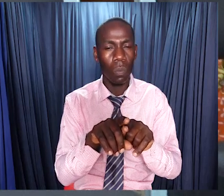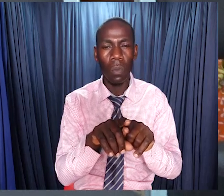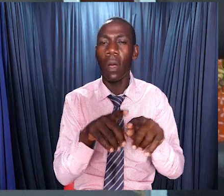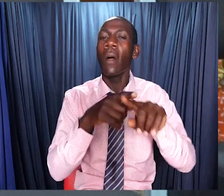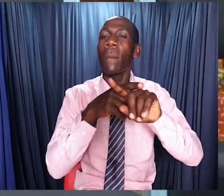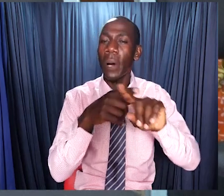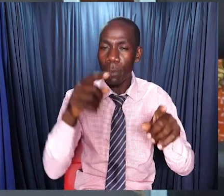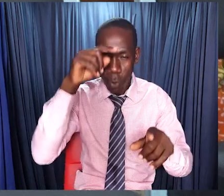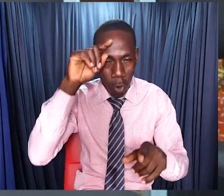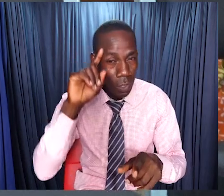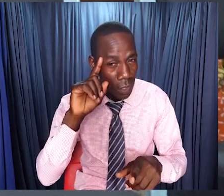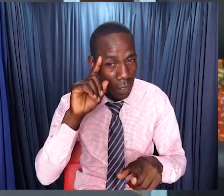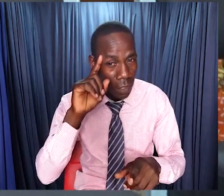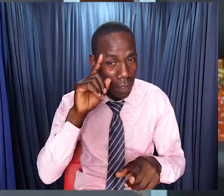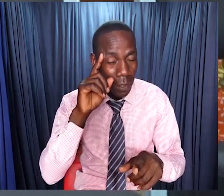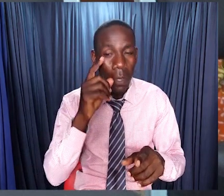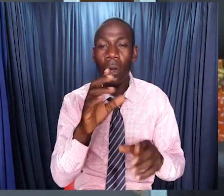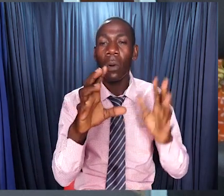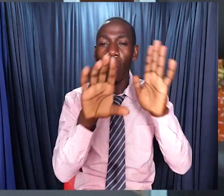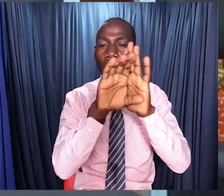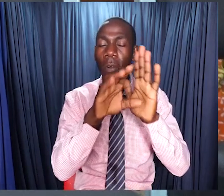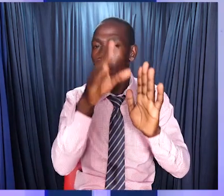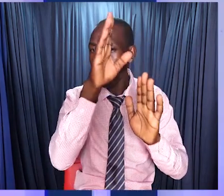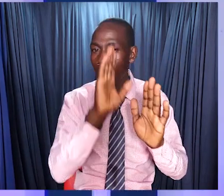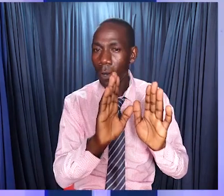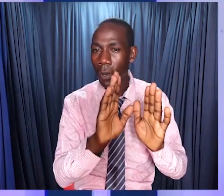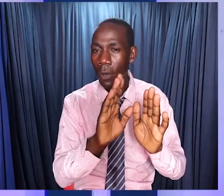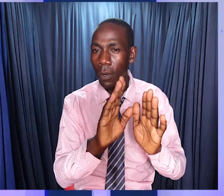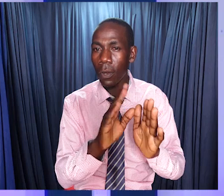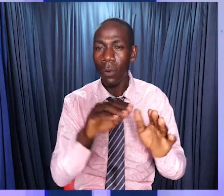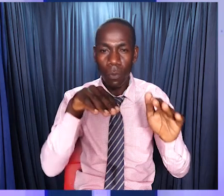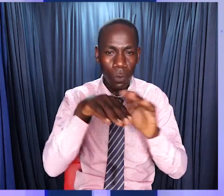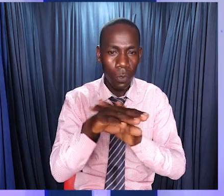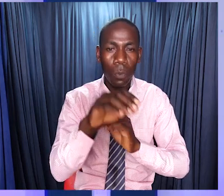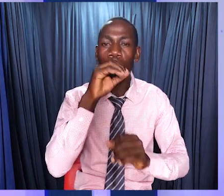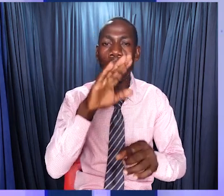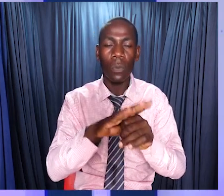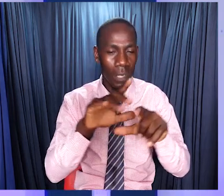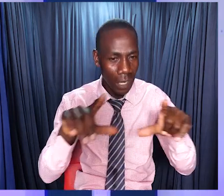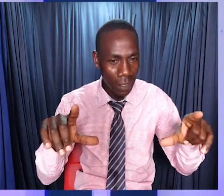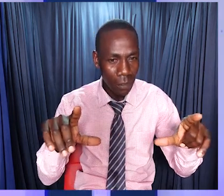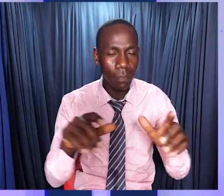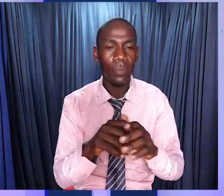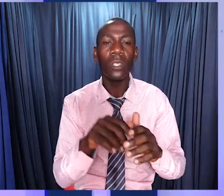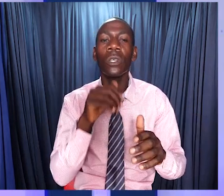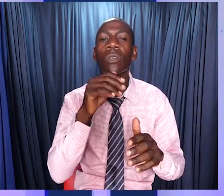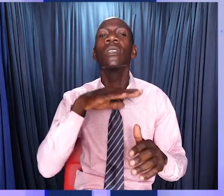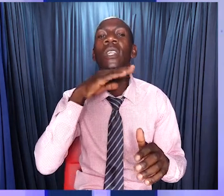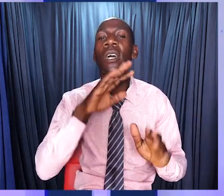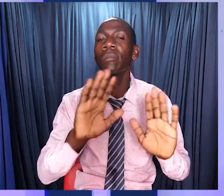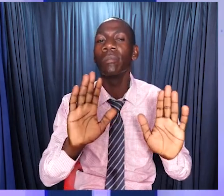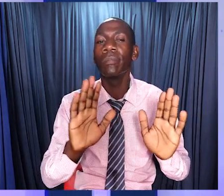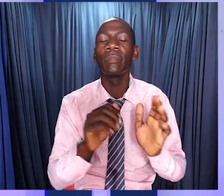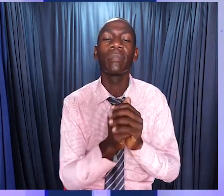Lakini kwa sababu, but because agano la Mungu, the covenant of God, ni waingie katika nchi ya ahadi, is for them to get to the promised land. Si waangamie, not